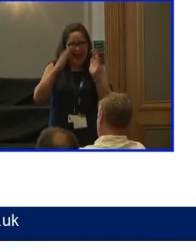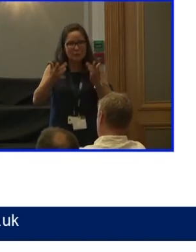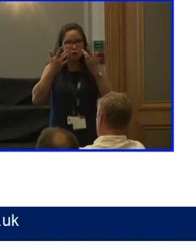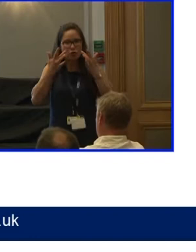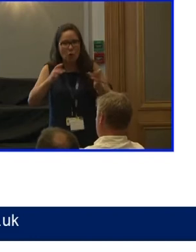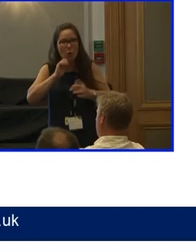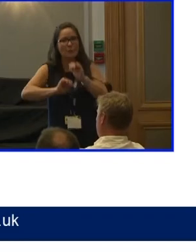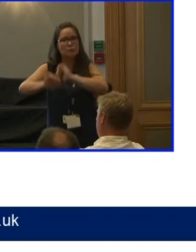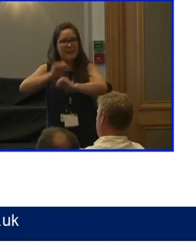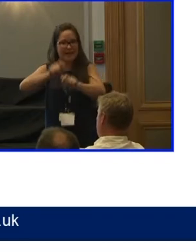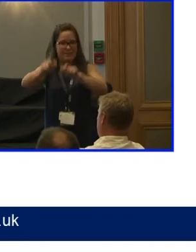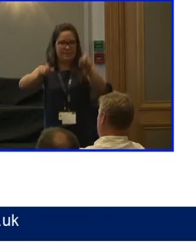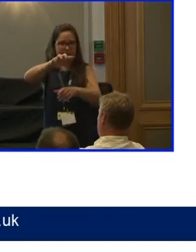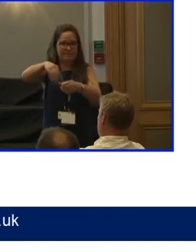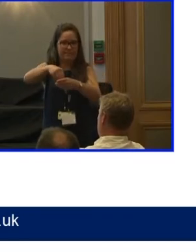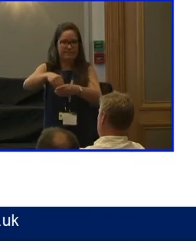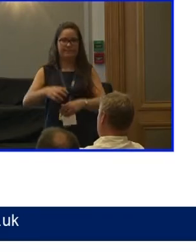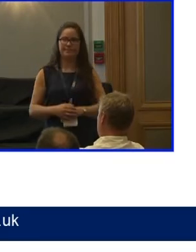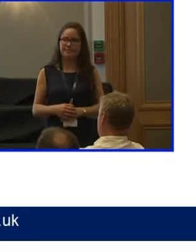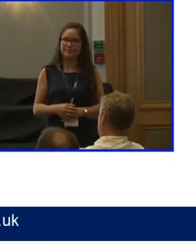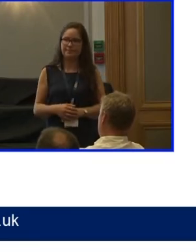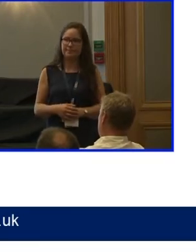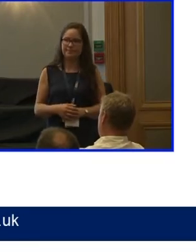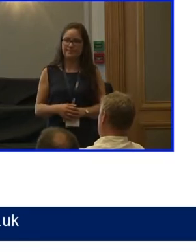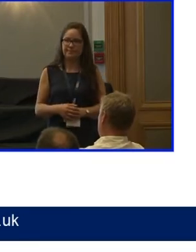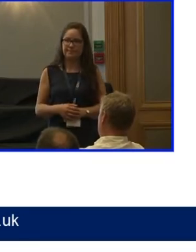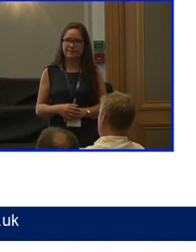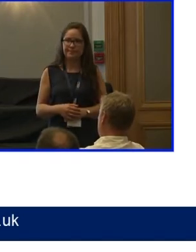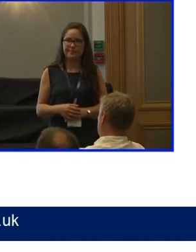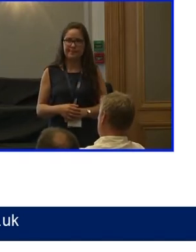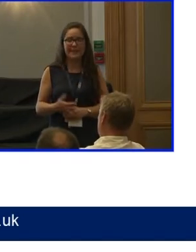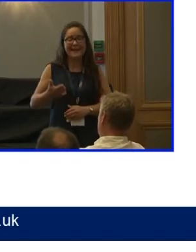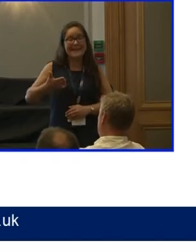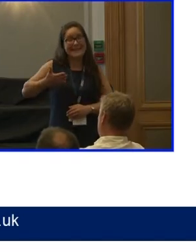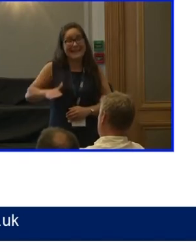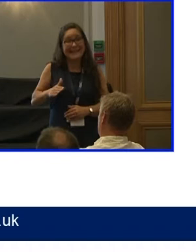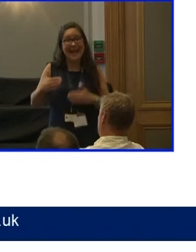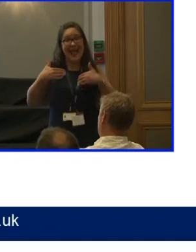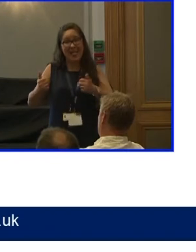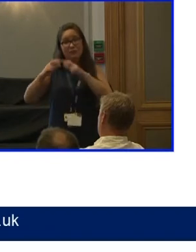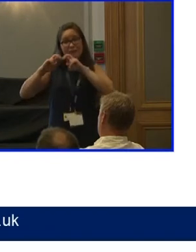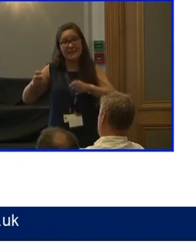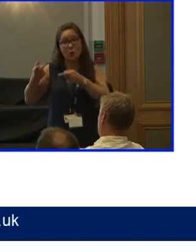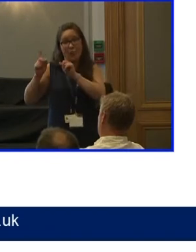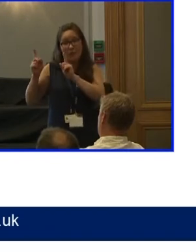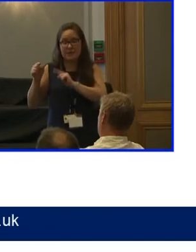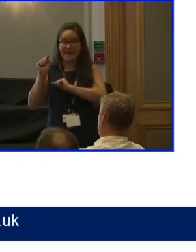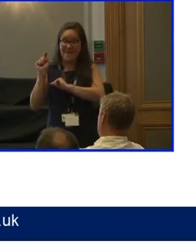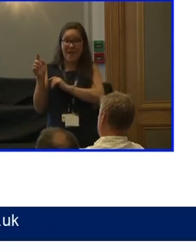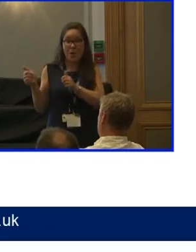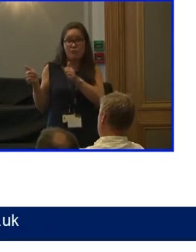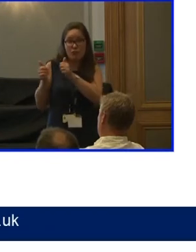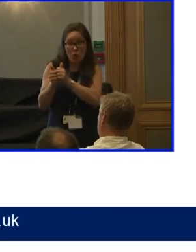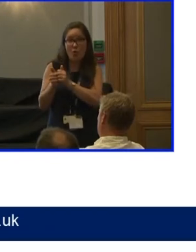possible. You also need Health Research Authority, or HRA, approval, and this is required when working